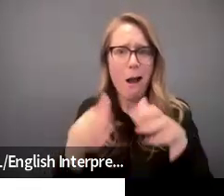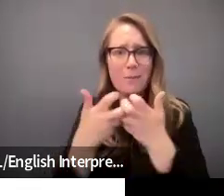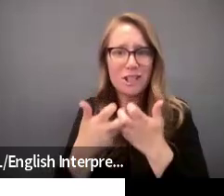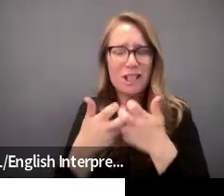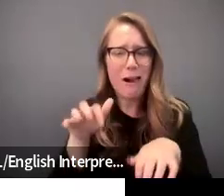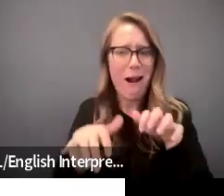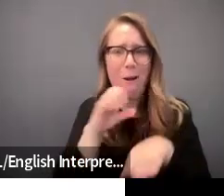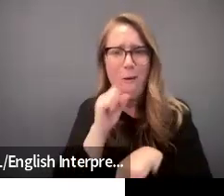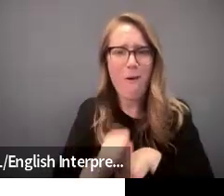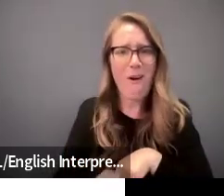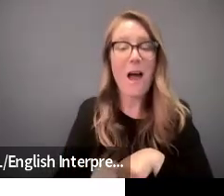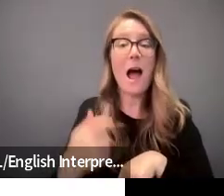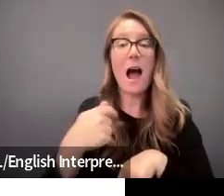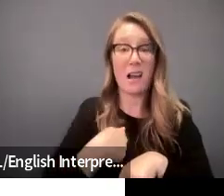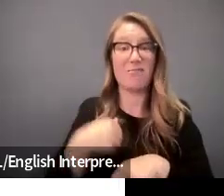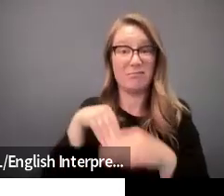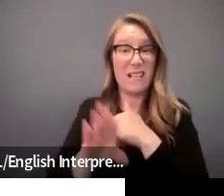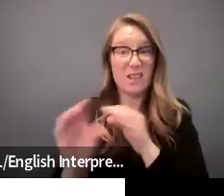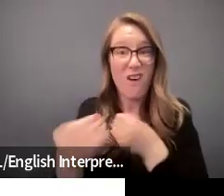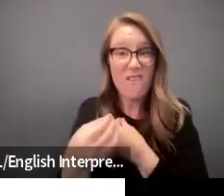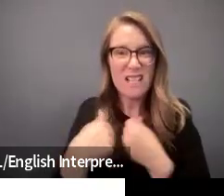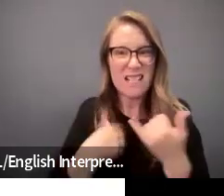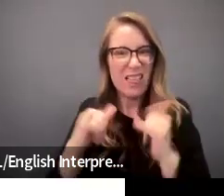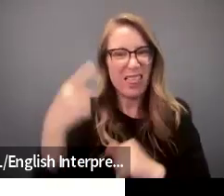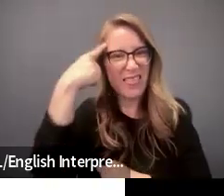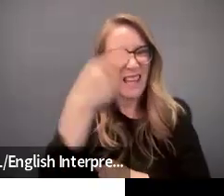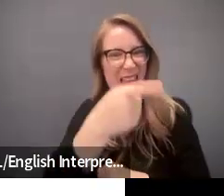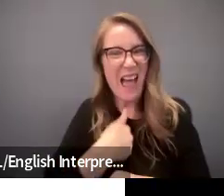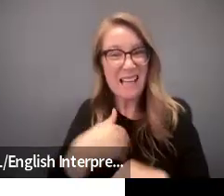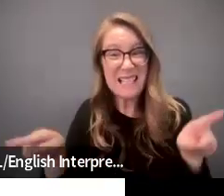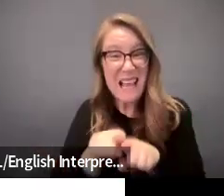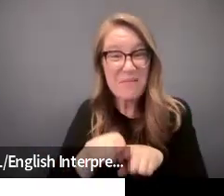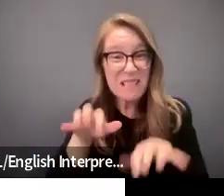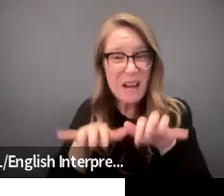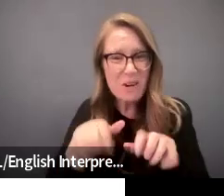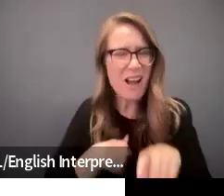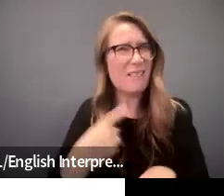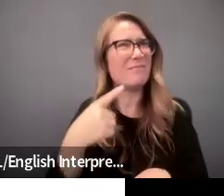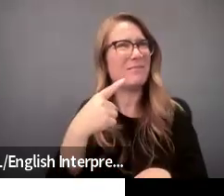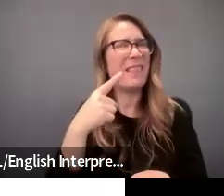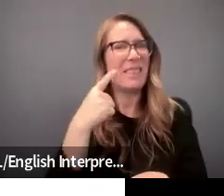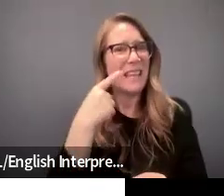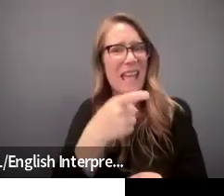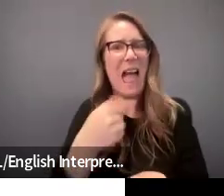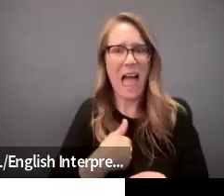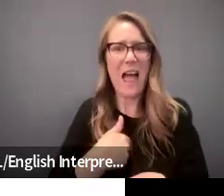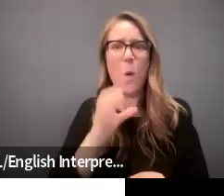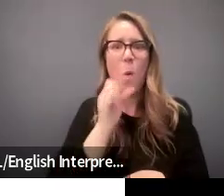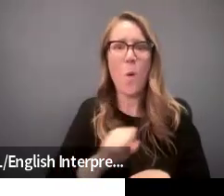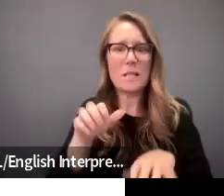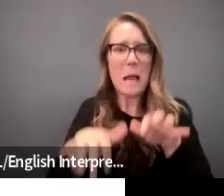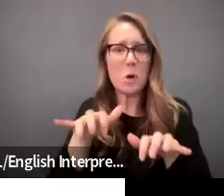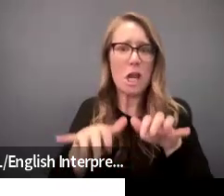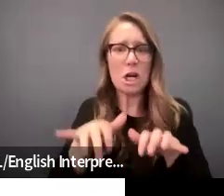And, you know, even when I was in his office, I still think that he still had that typewriter. I could have sworn he had a manual typewriter in his office.